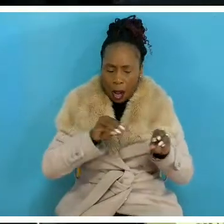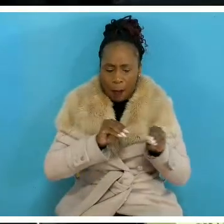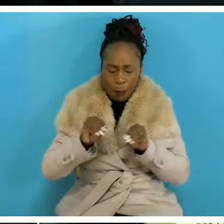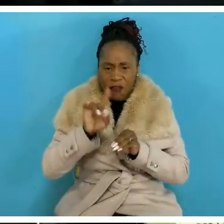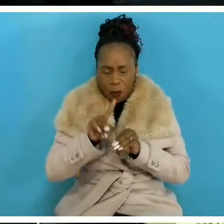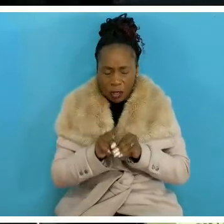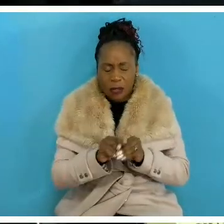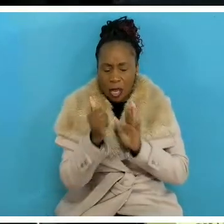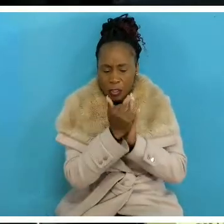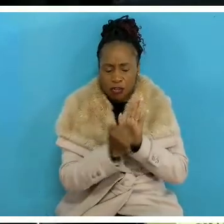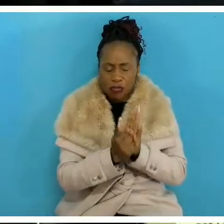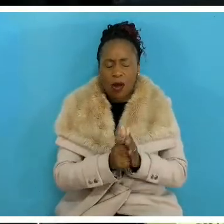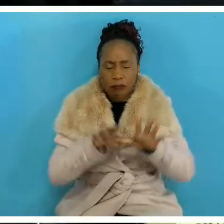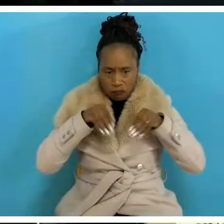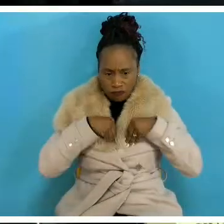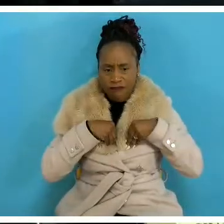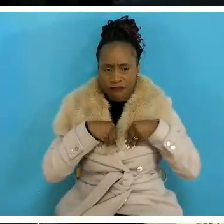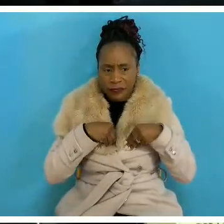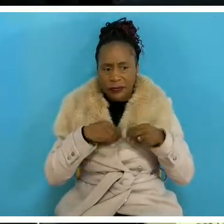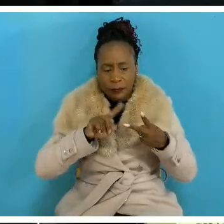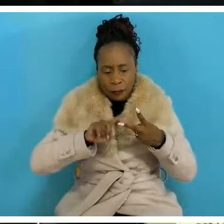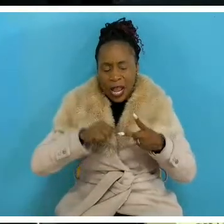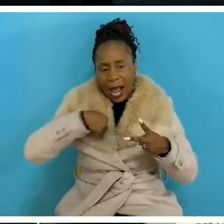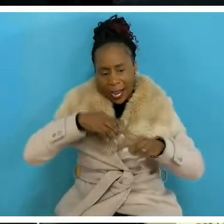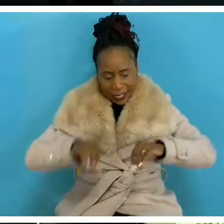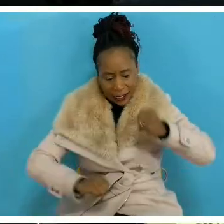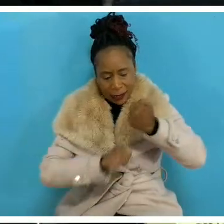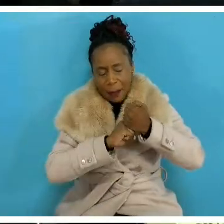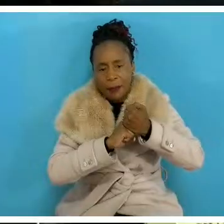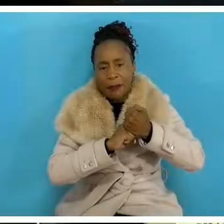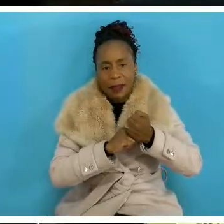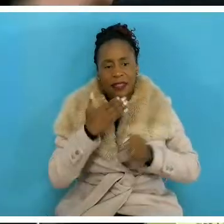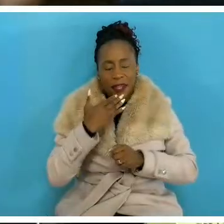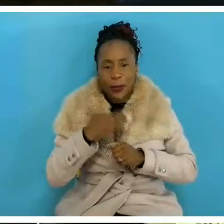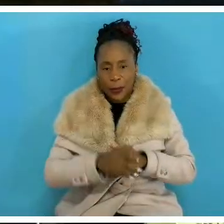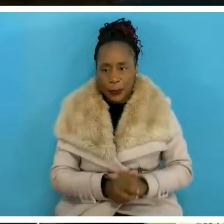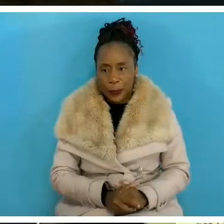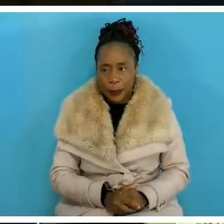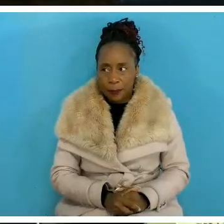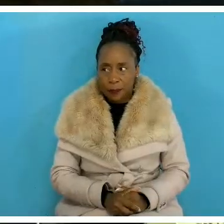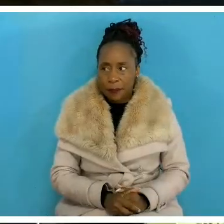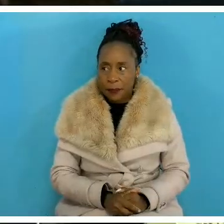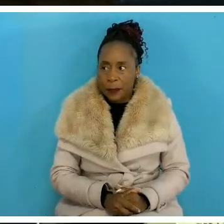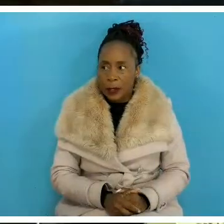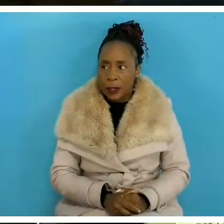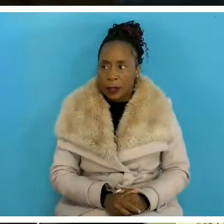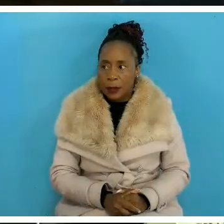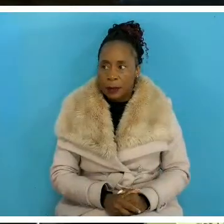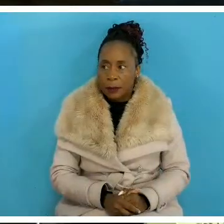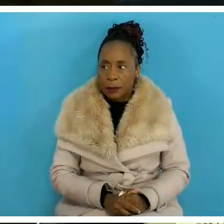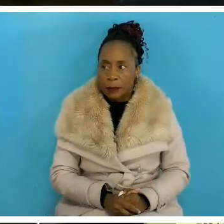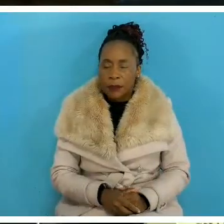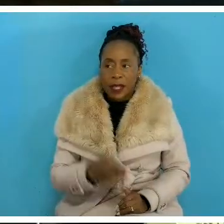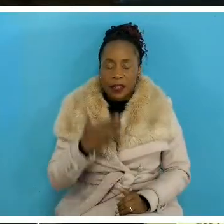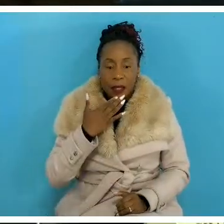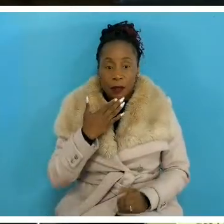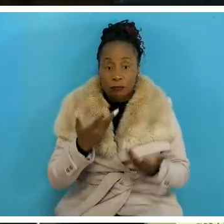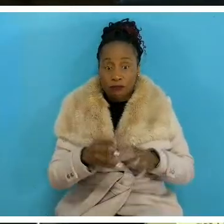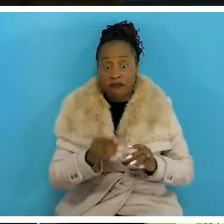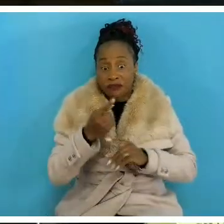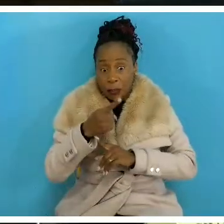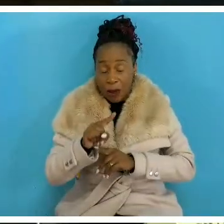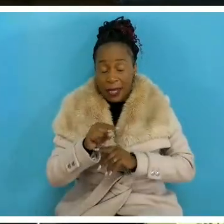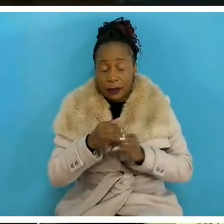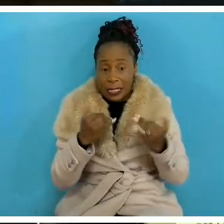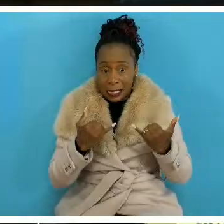of the agenda. Thank you very much. I second. Thank you, Member Moriarty. Right, so now we